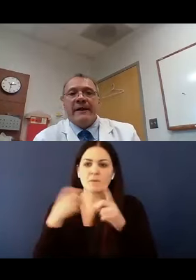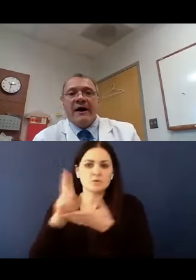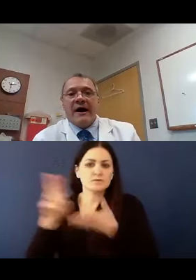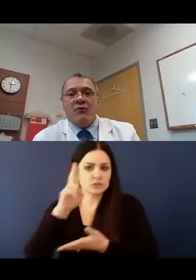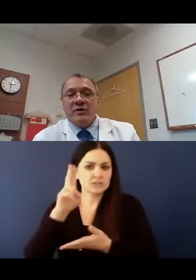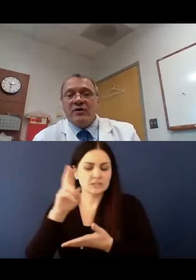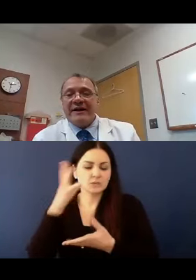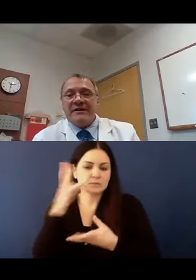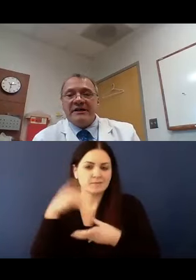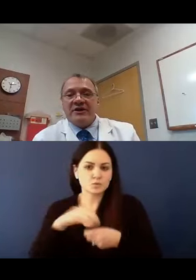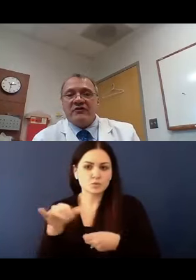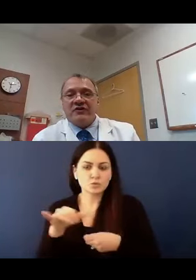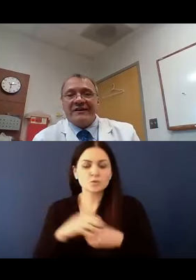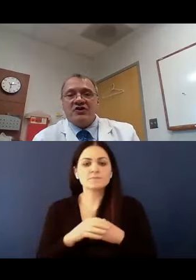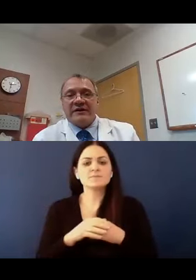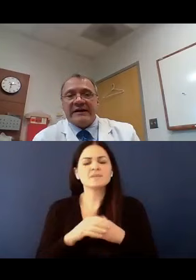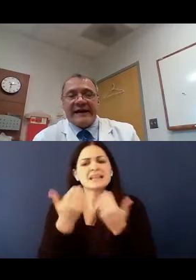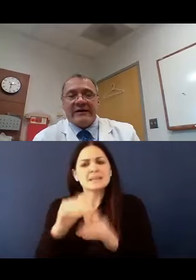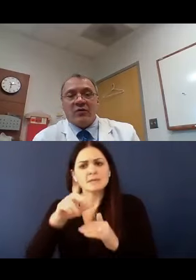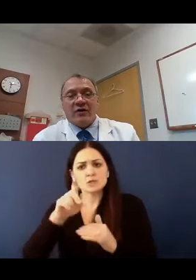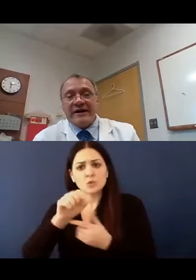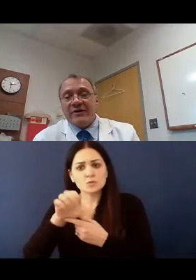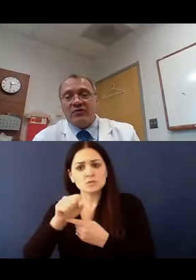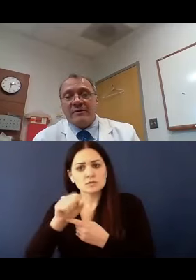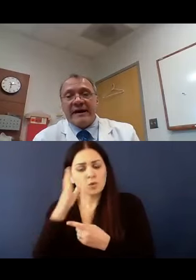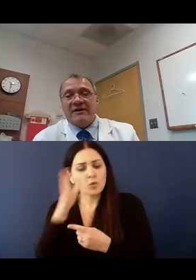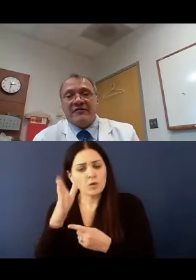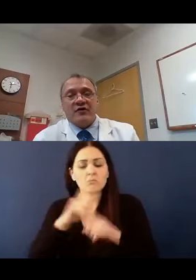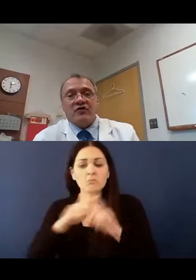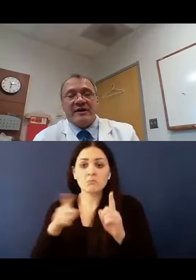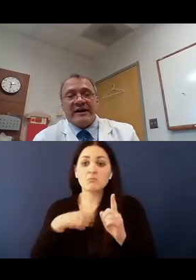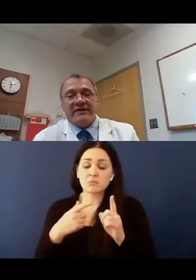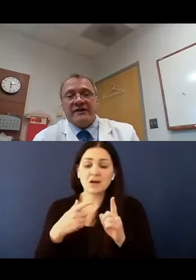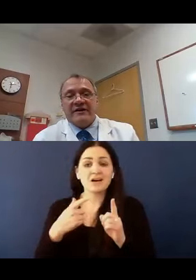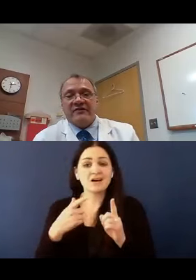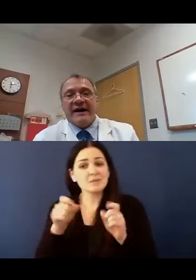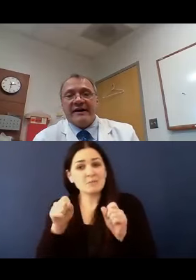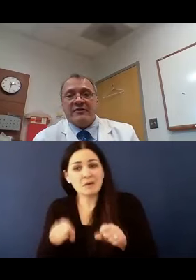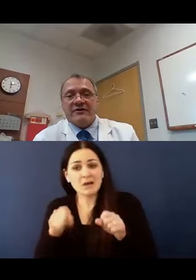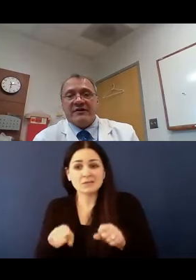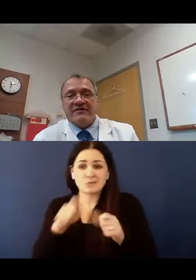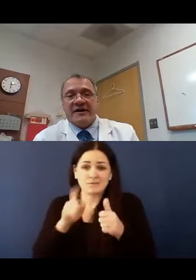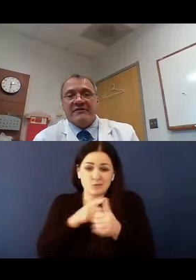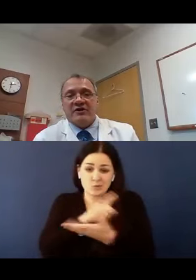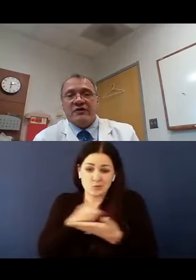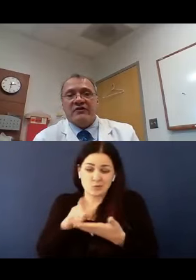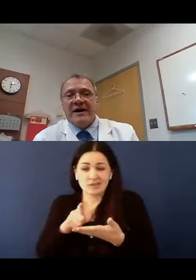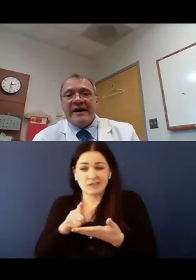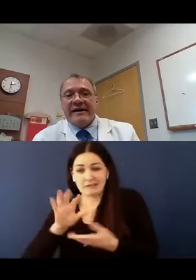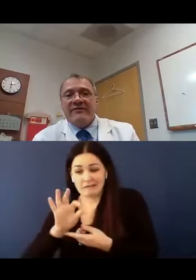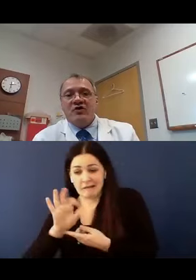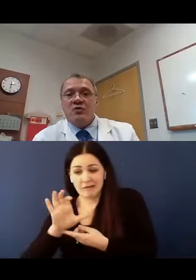also. We will have limited doses initially, and what we're hearing is we may in the first week have as little as 975